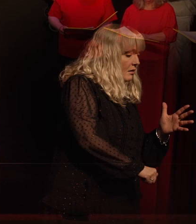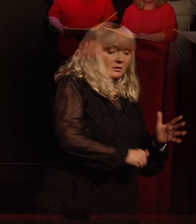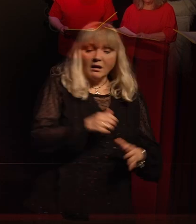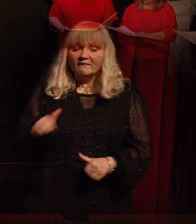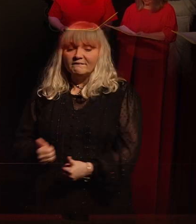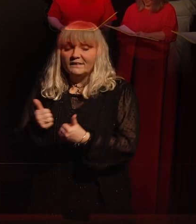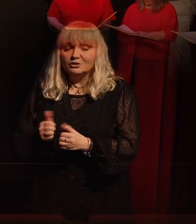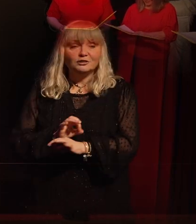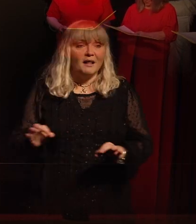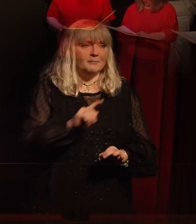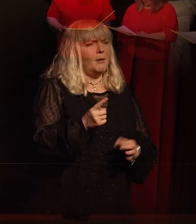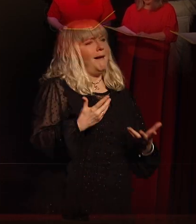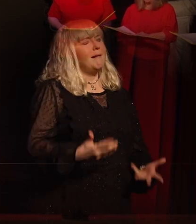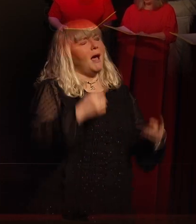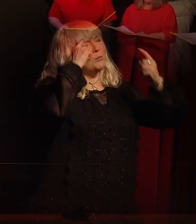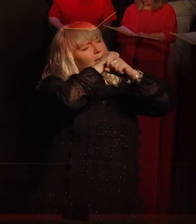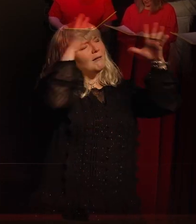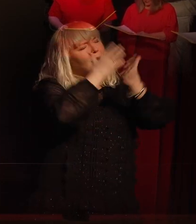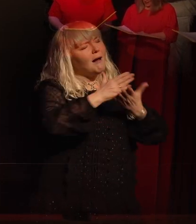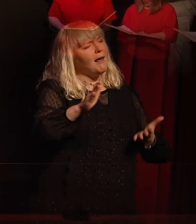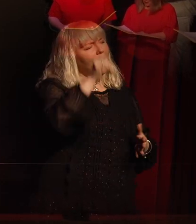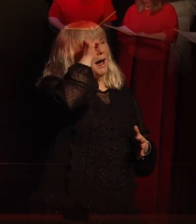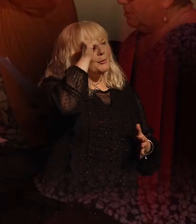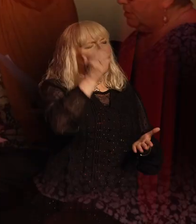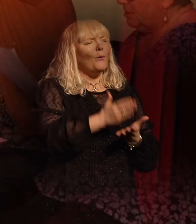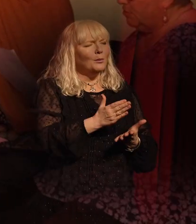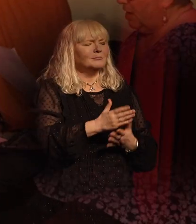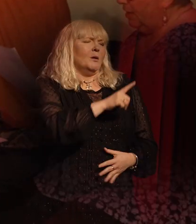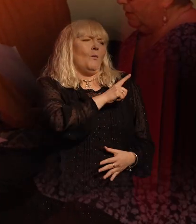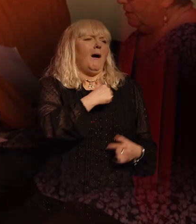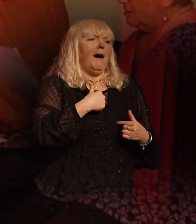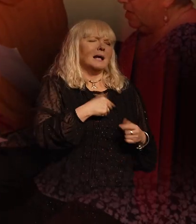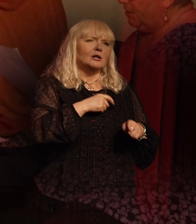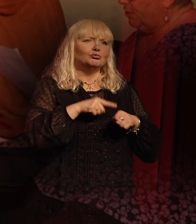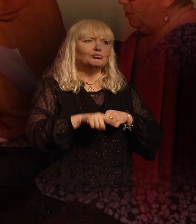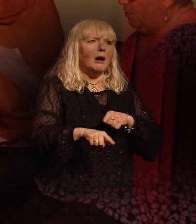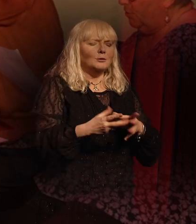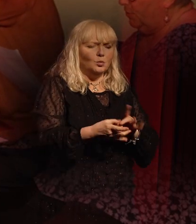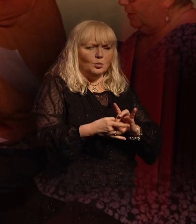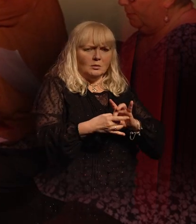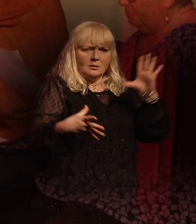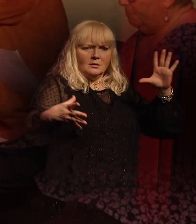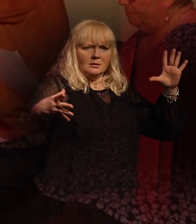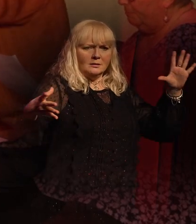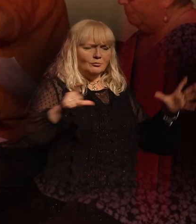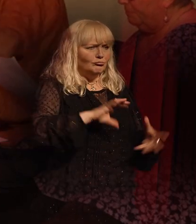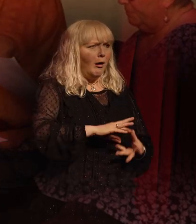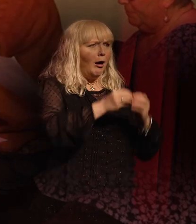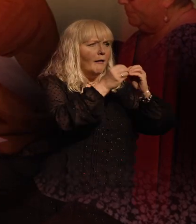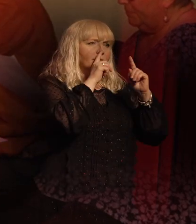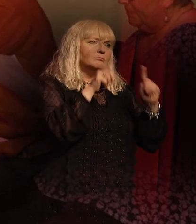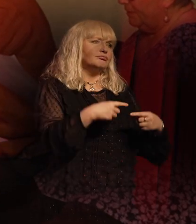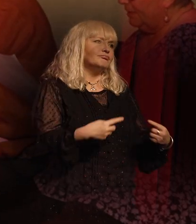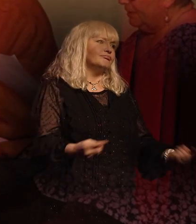it's clear. Now I really know. Time I try to let this clutter go.